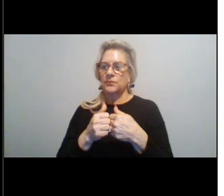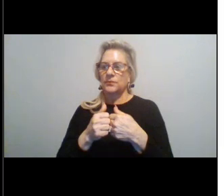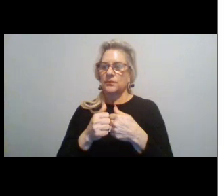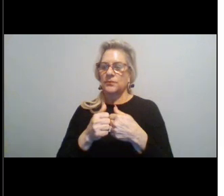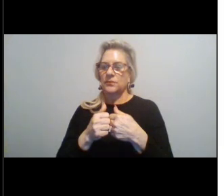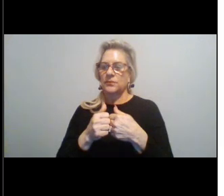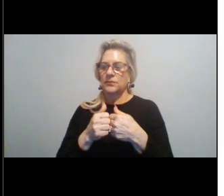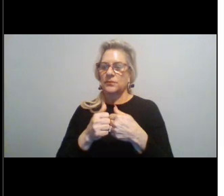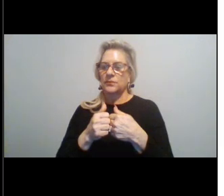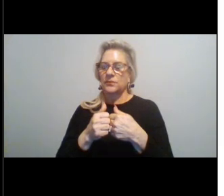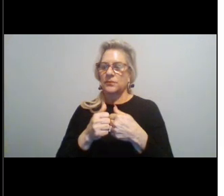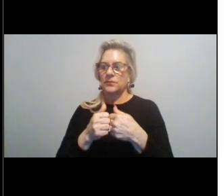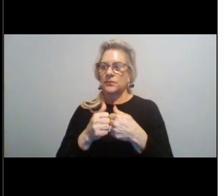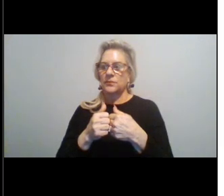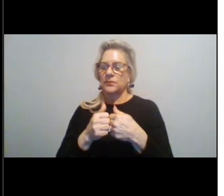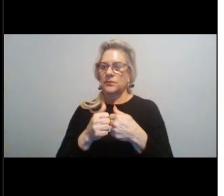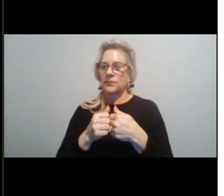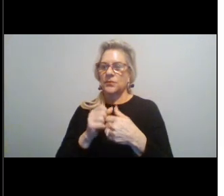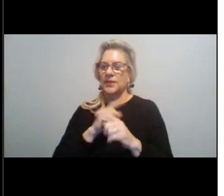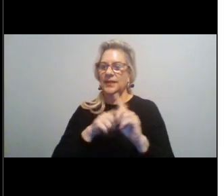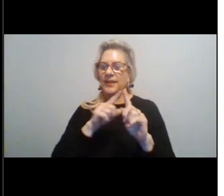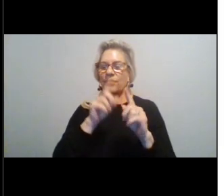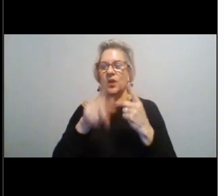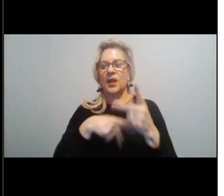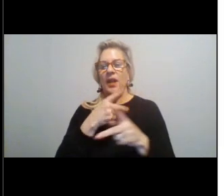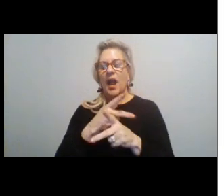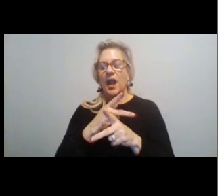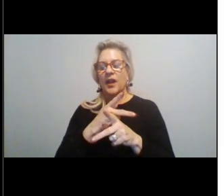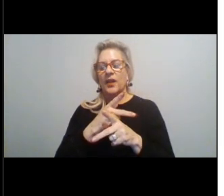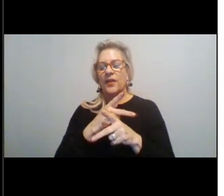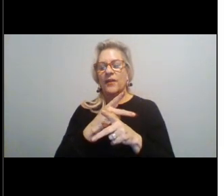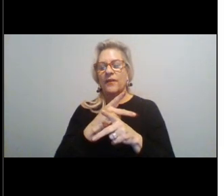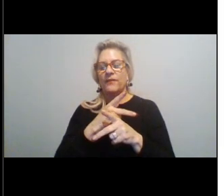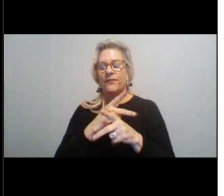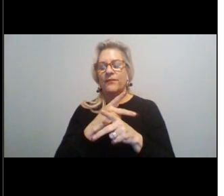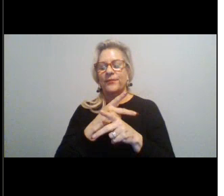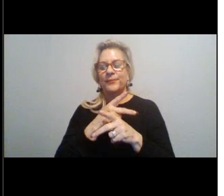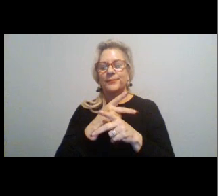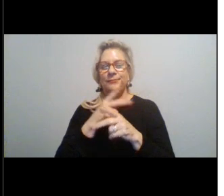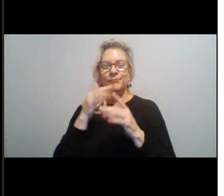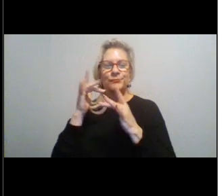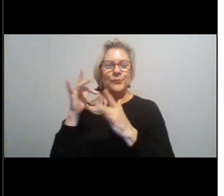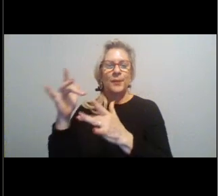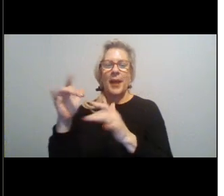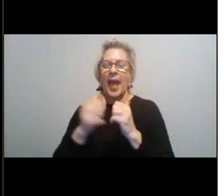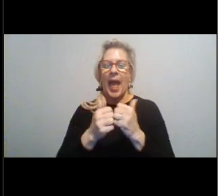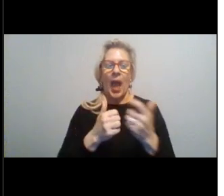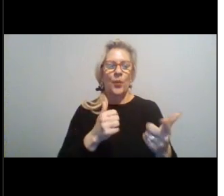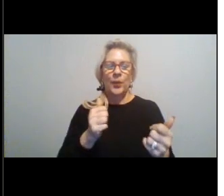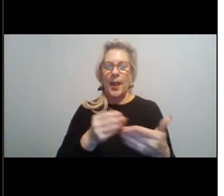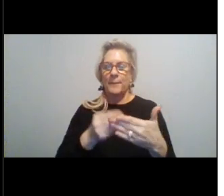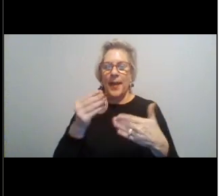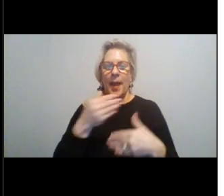Okay, oops. These are all the different modes that we're talking about. You can buy them today at Best Buy. You can buy them